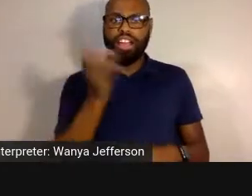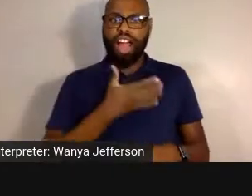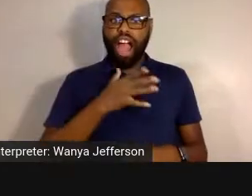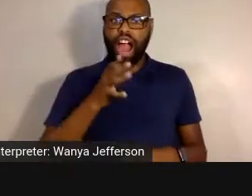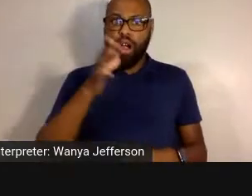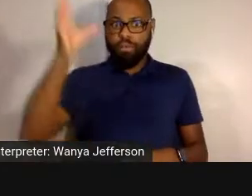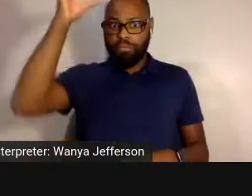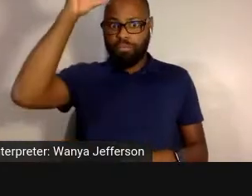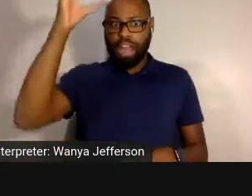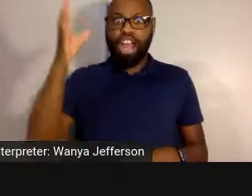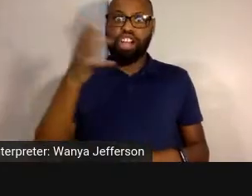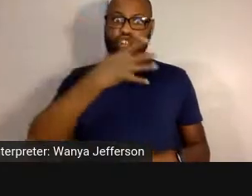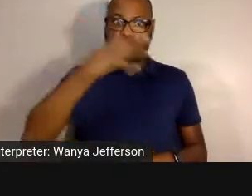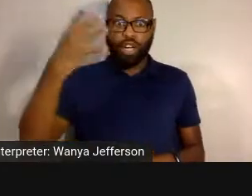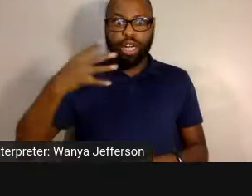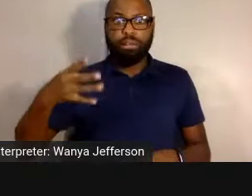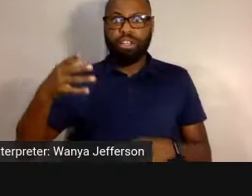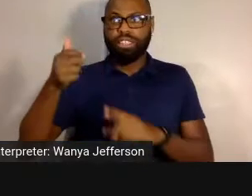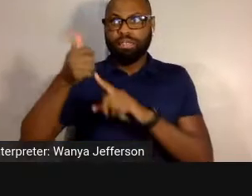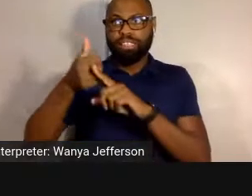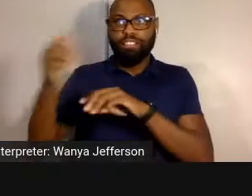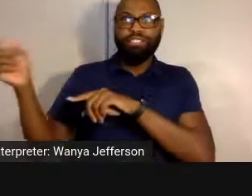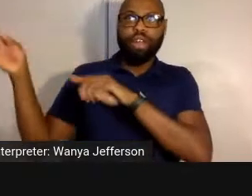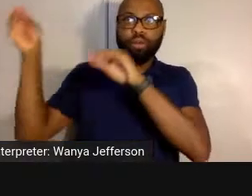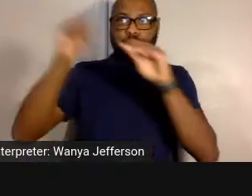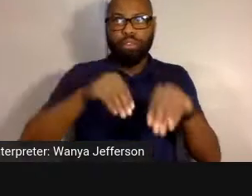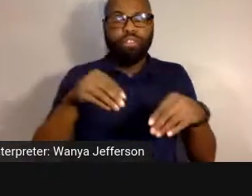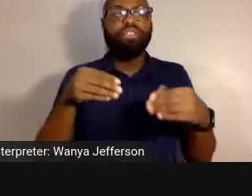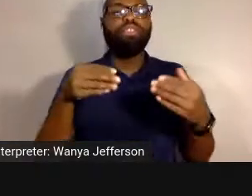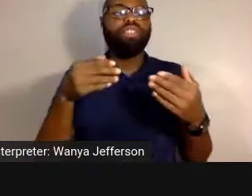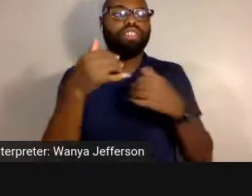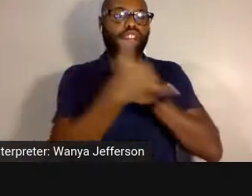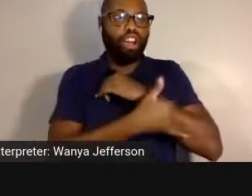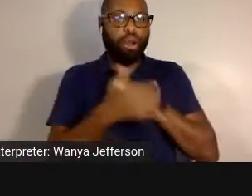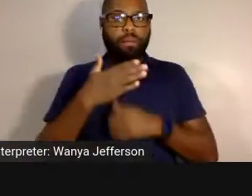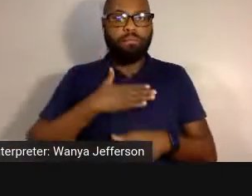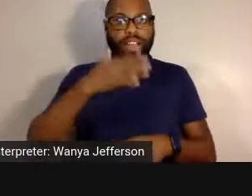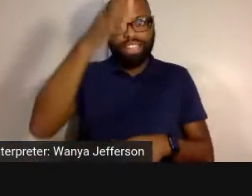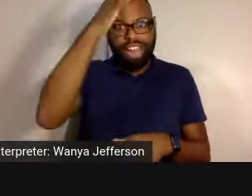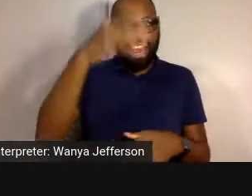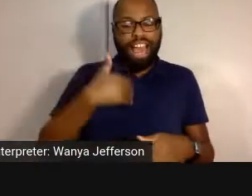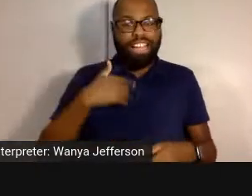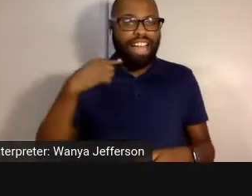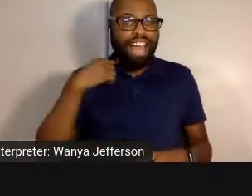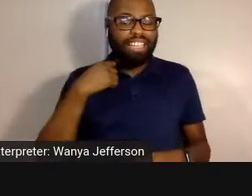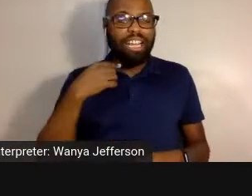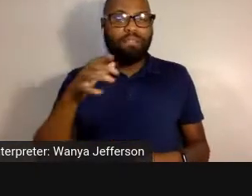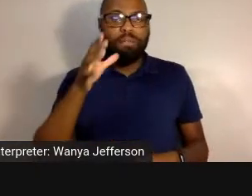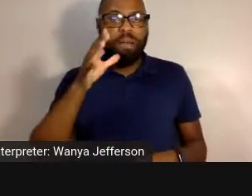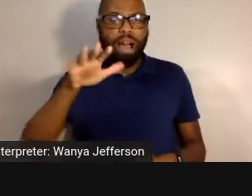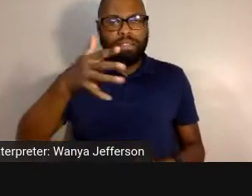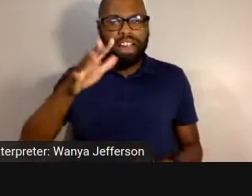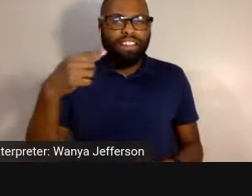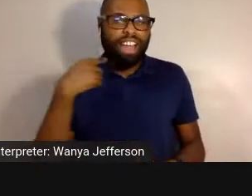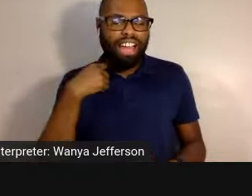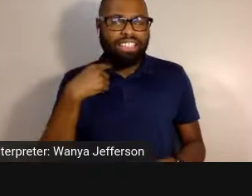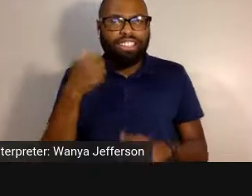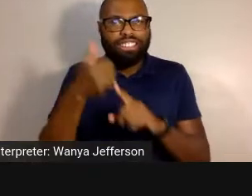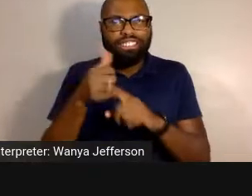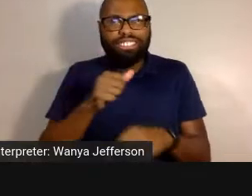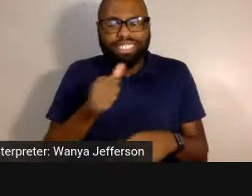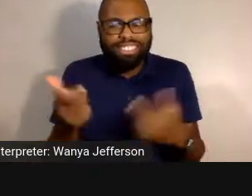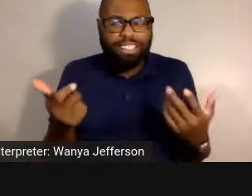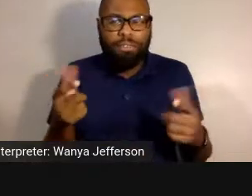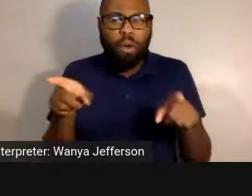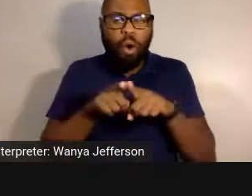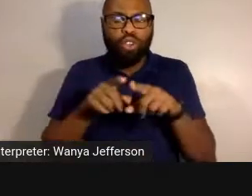immigrants. They came to this country. My dad has an accent. My mother has somewhat of an accent, even though she doesn't. But that's what we also grew up